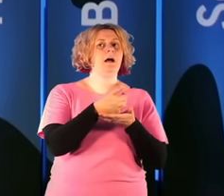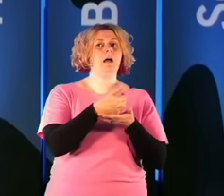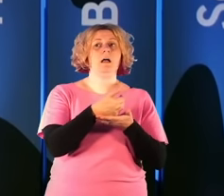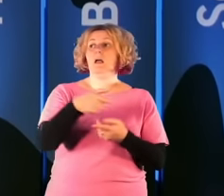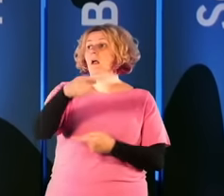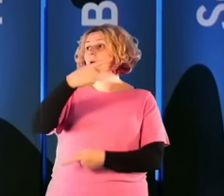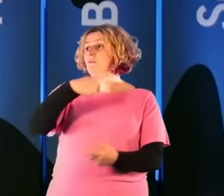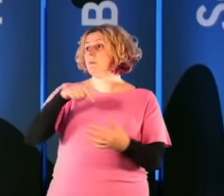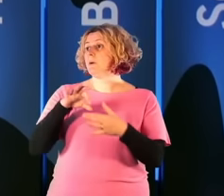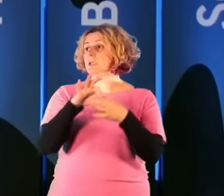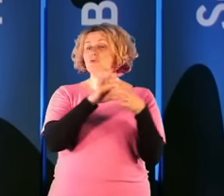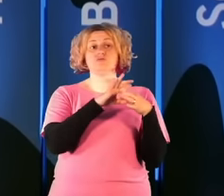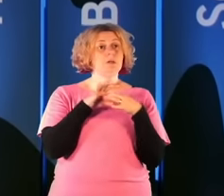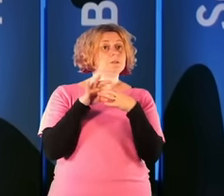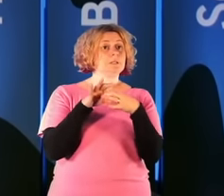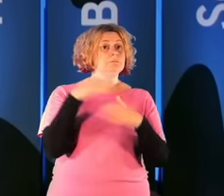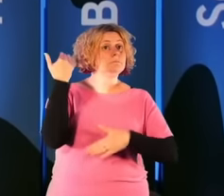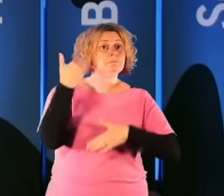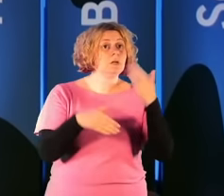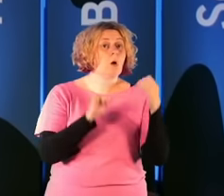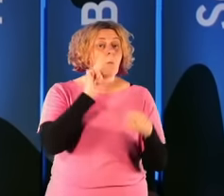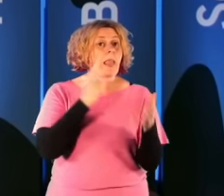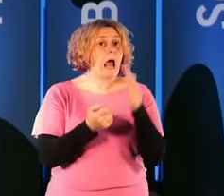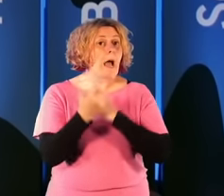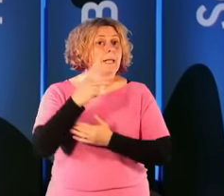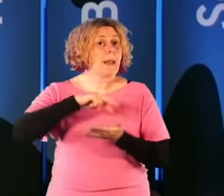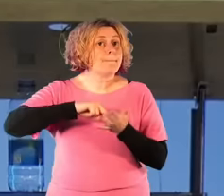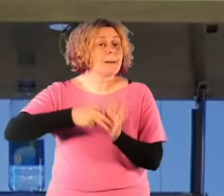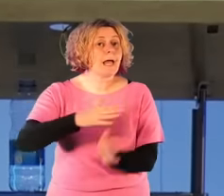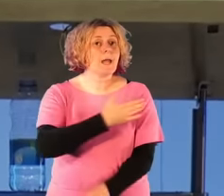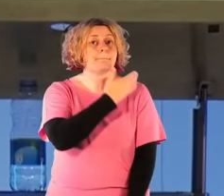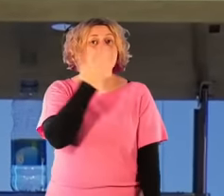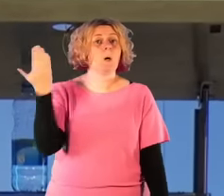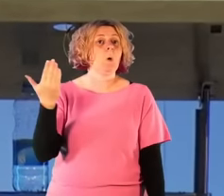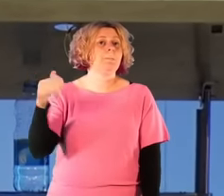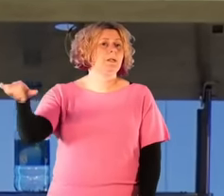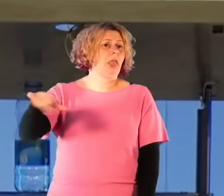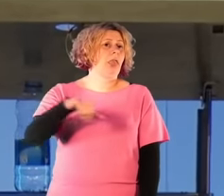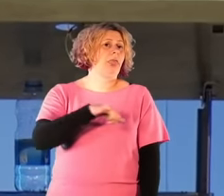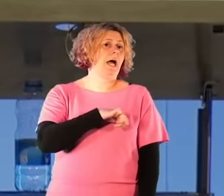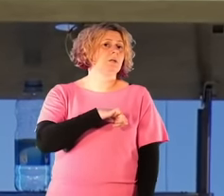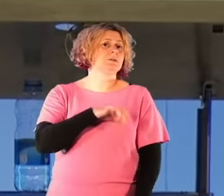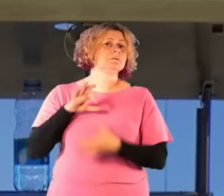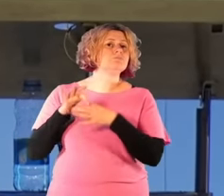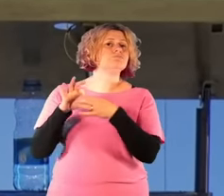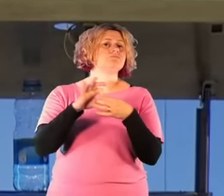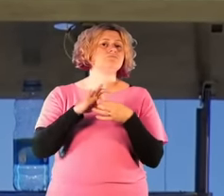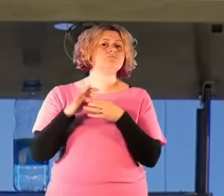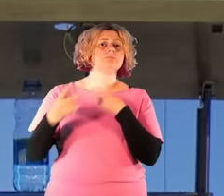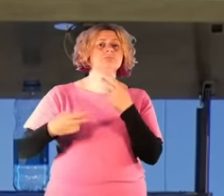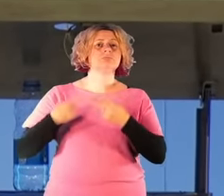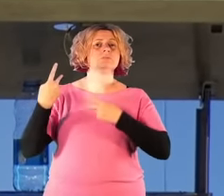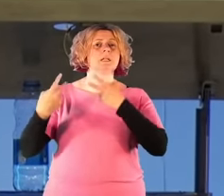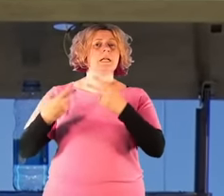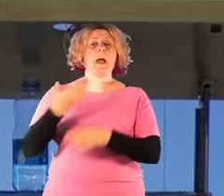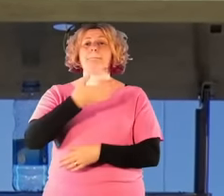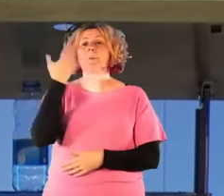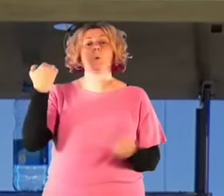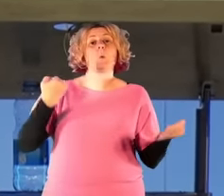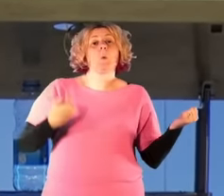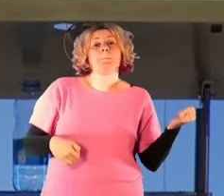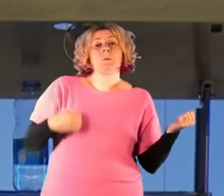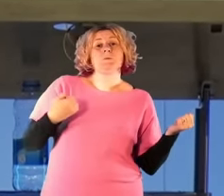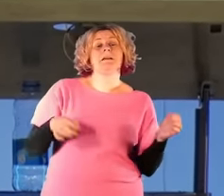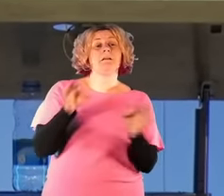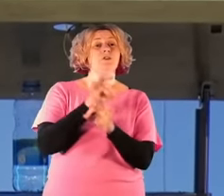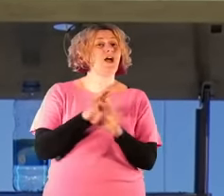wasn't scripted. They just joined in. You know, thousands of voices. Without music, a cappella, just singing, "There